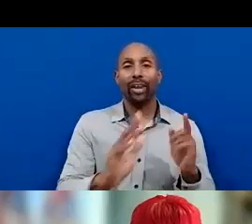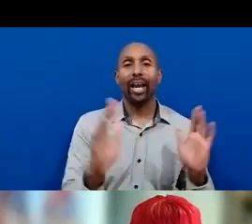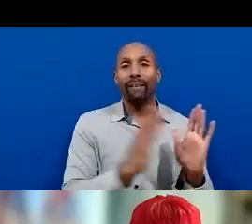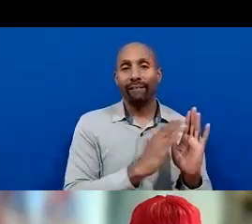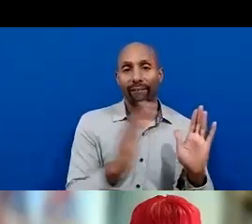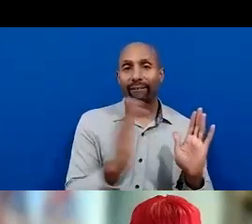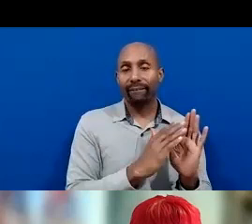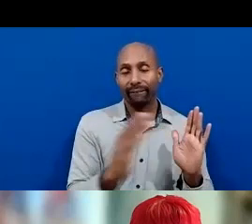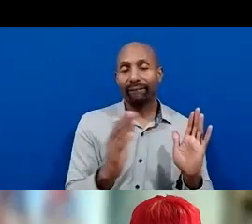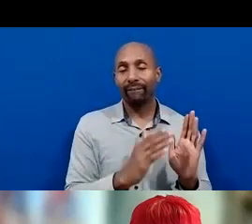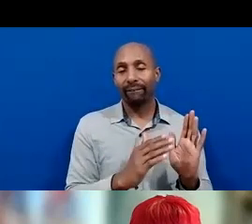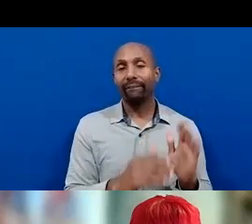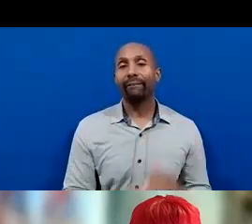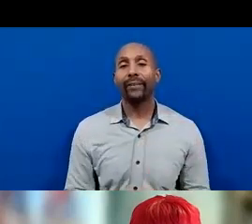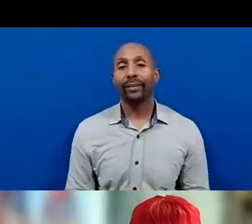So